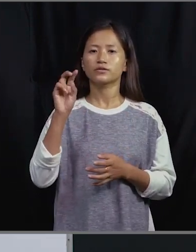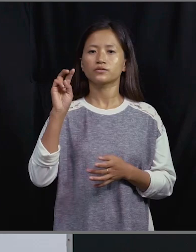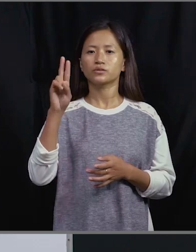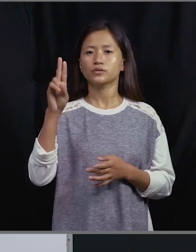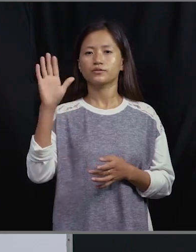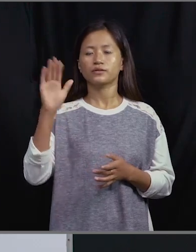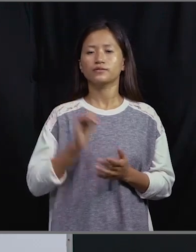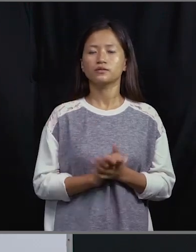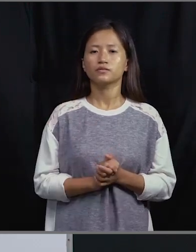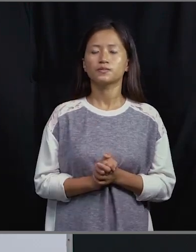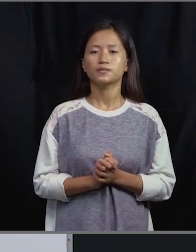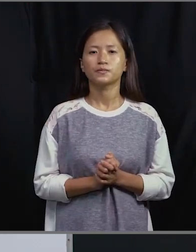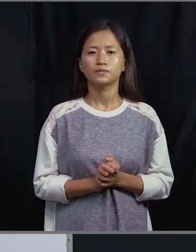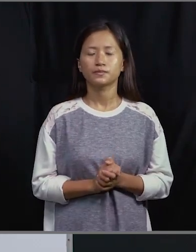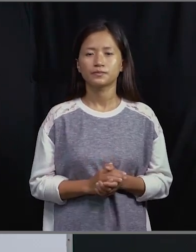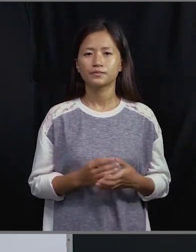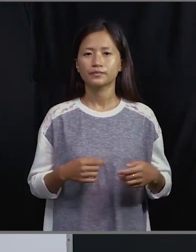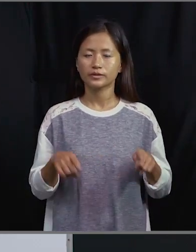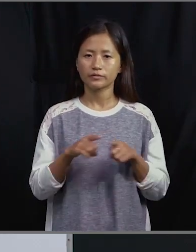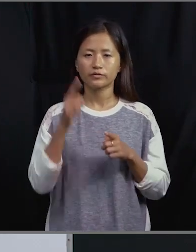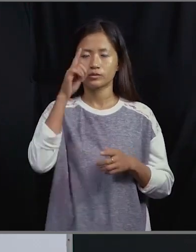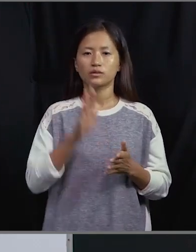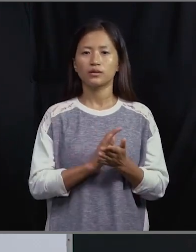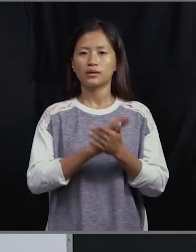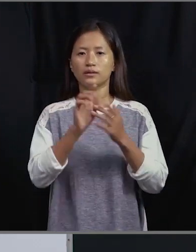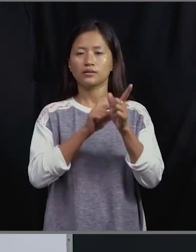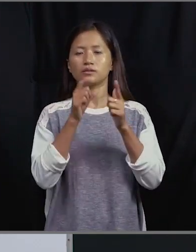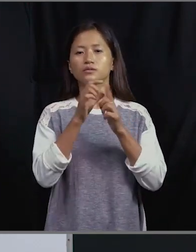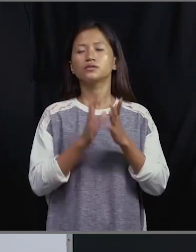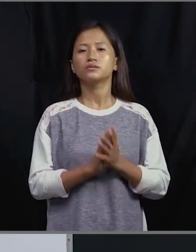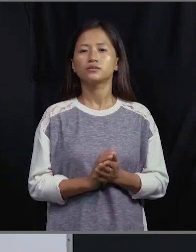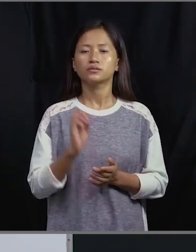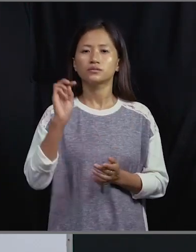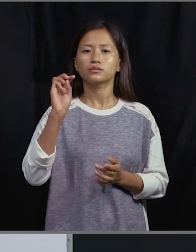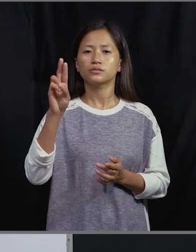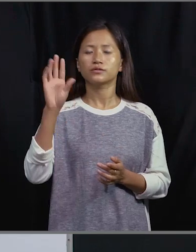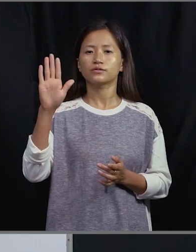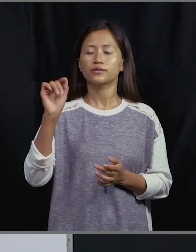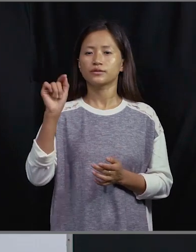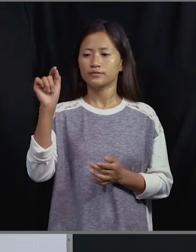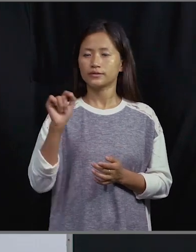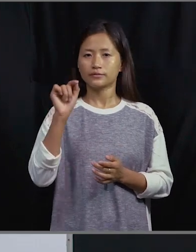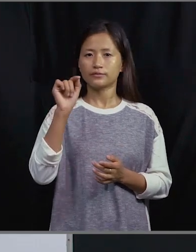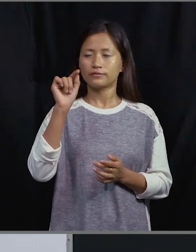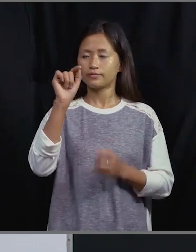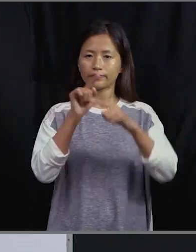6.25. And for hydrogen, 25 divided by 1 will give